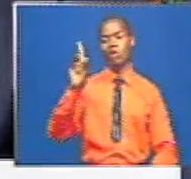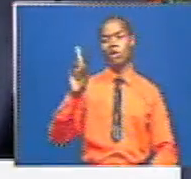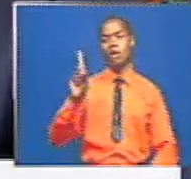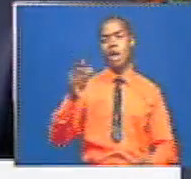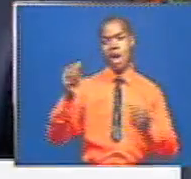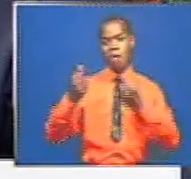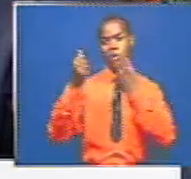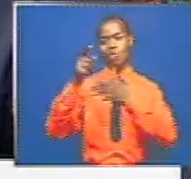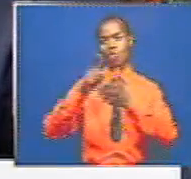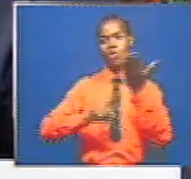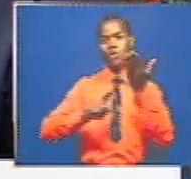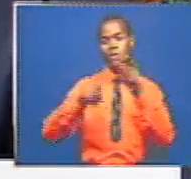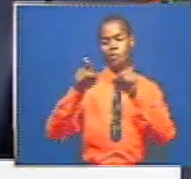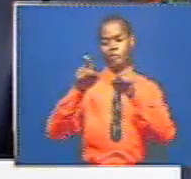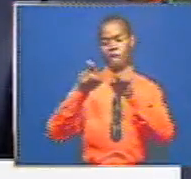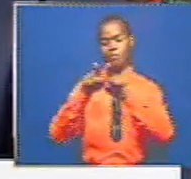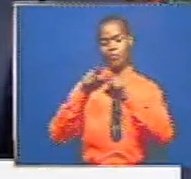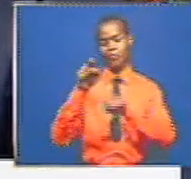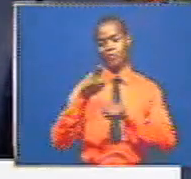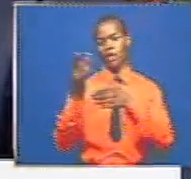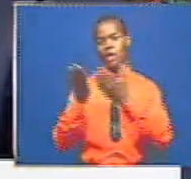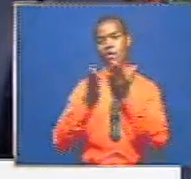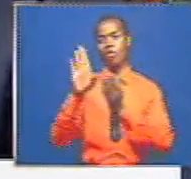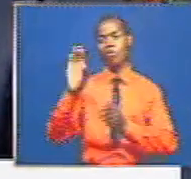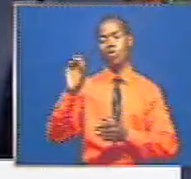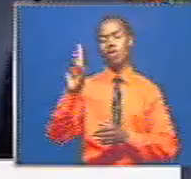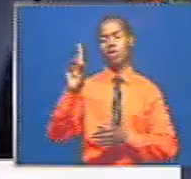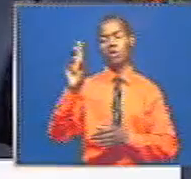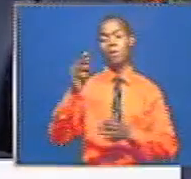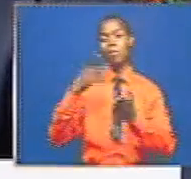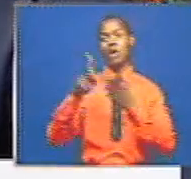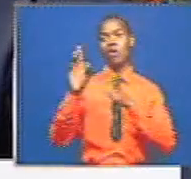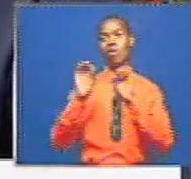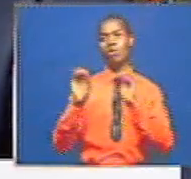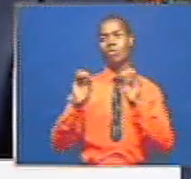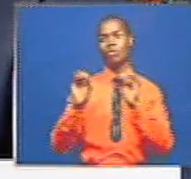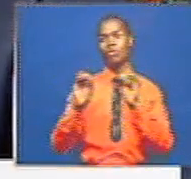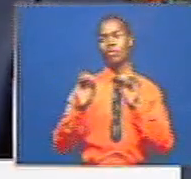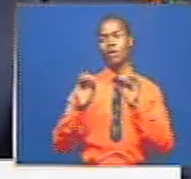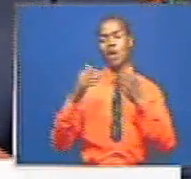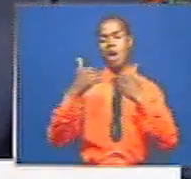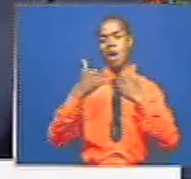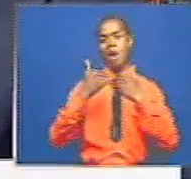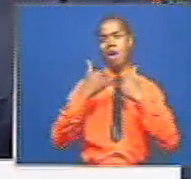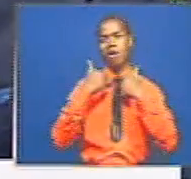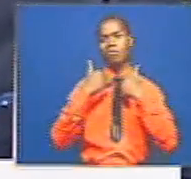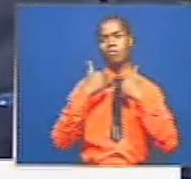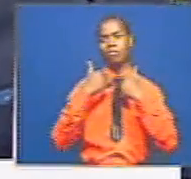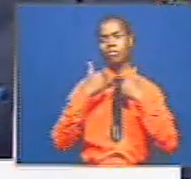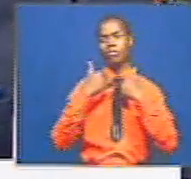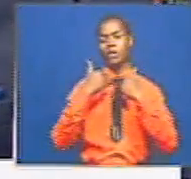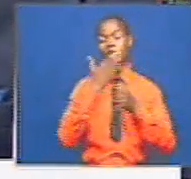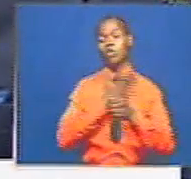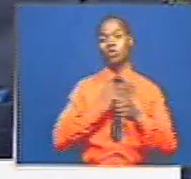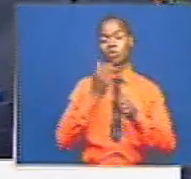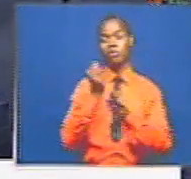board, they are not even remitting, and they are not even paying what they are supposed to be paying. Mm-hmm. I'll give you a case study, and I have no apology to